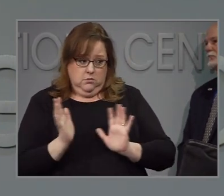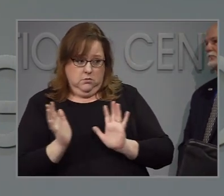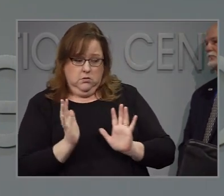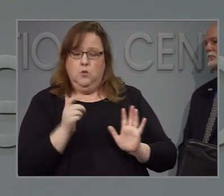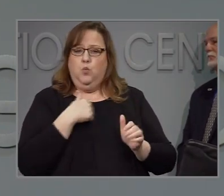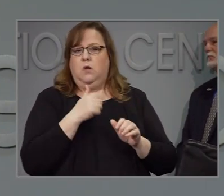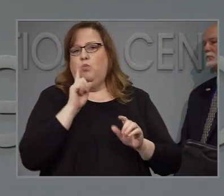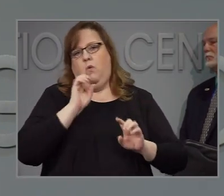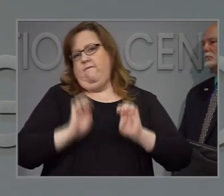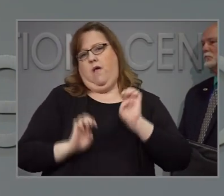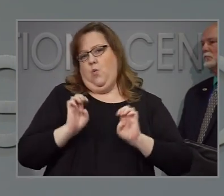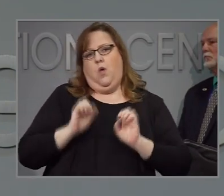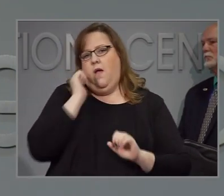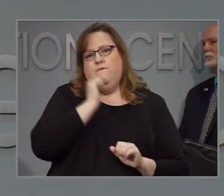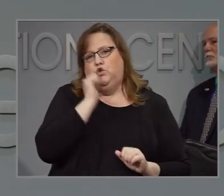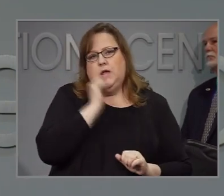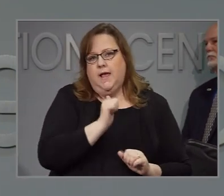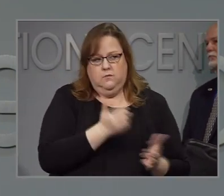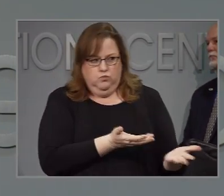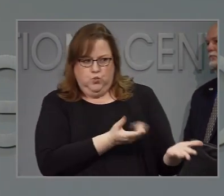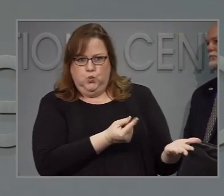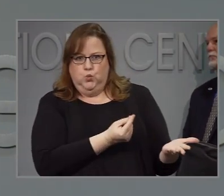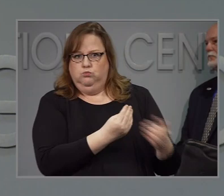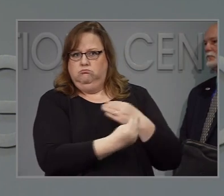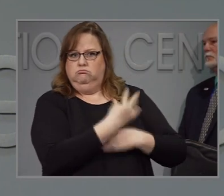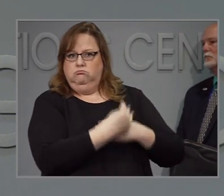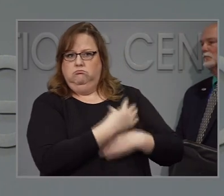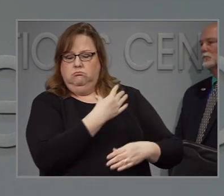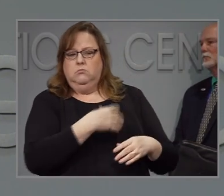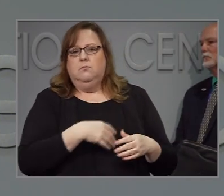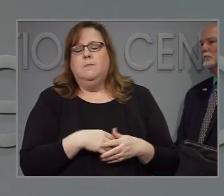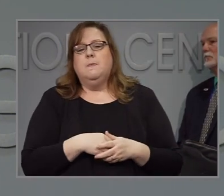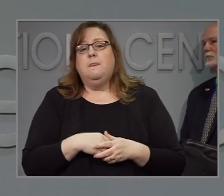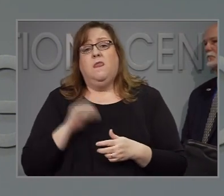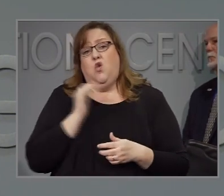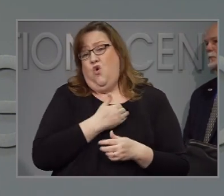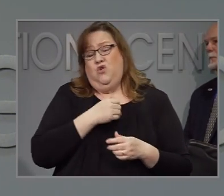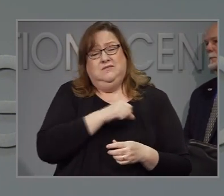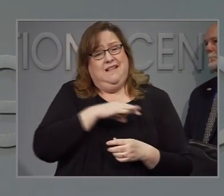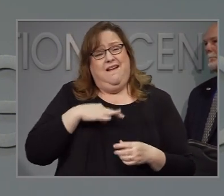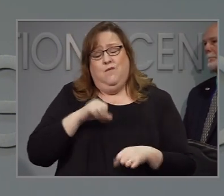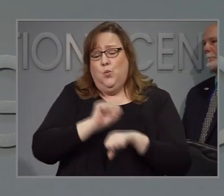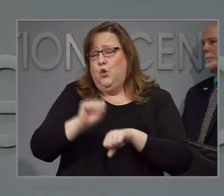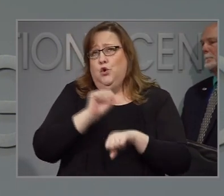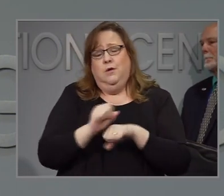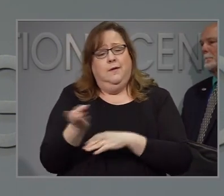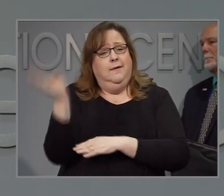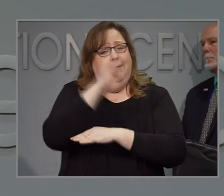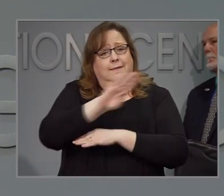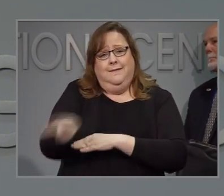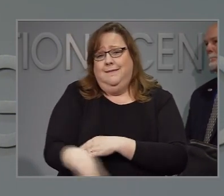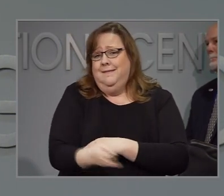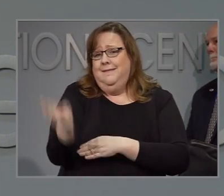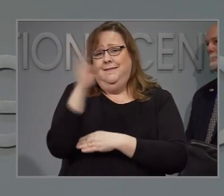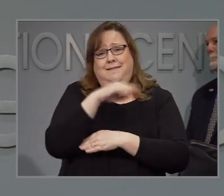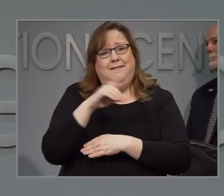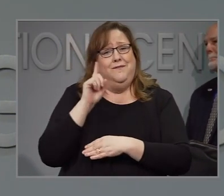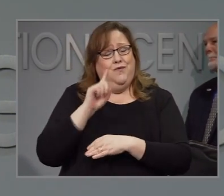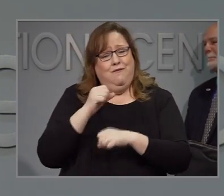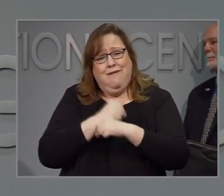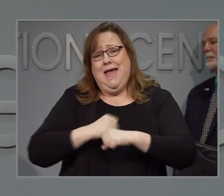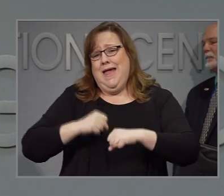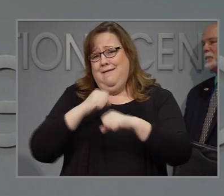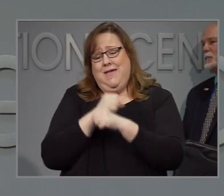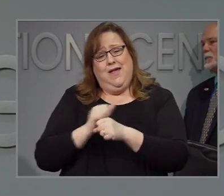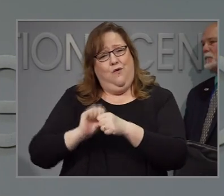that each and every day. You know, we've got staff that are working around the clock as we fight this virus.